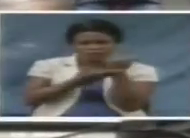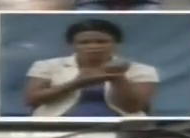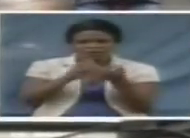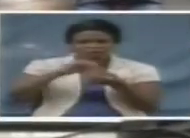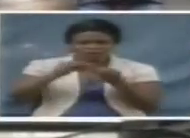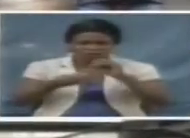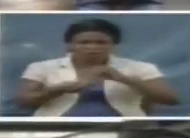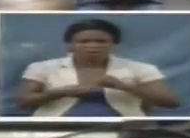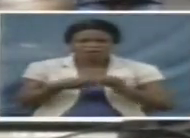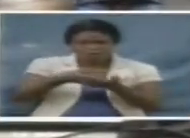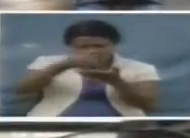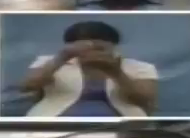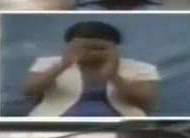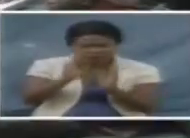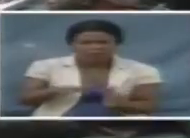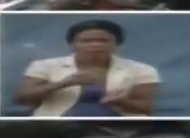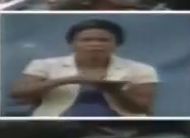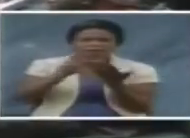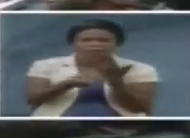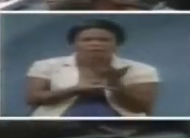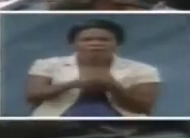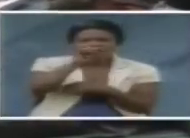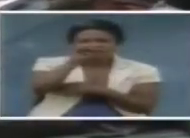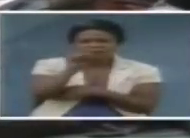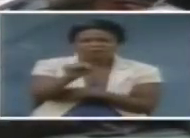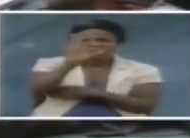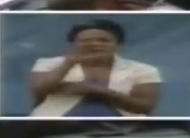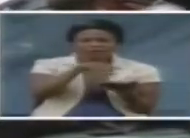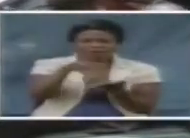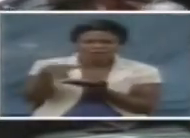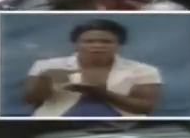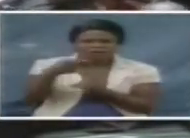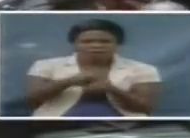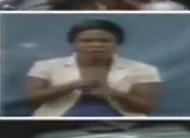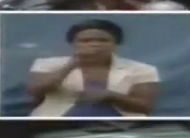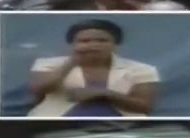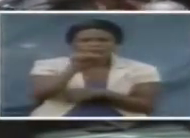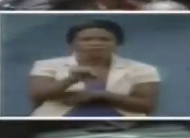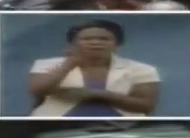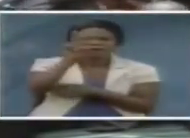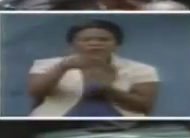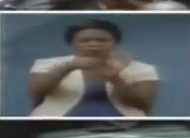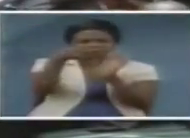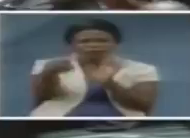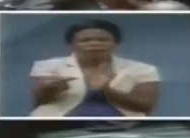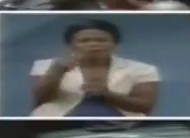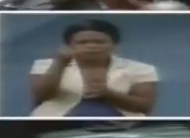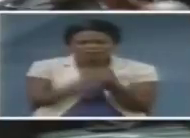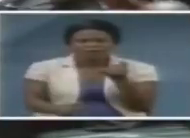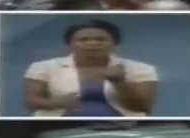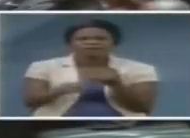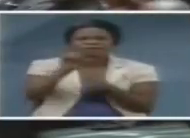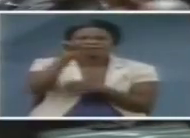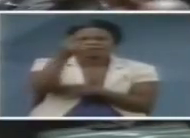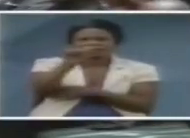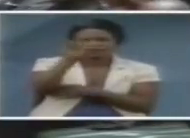to increase the number of learners on the program to 1.5 million from 1.2 projected